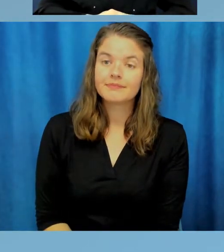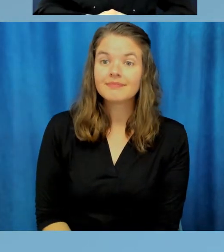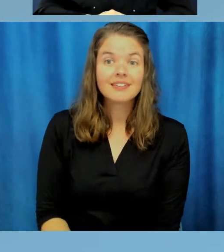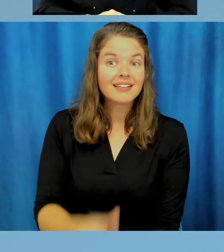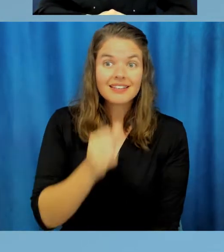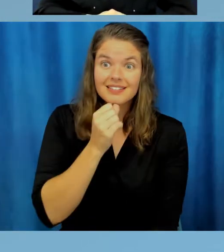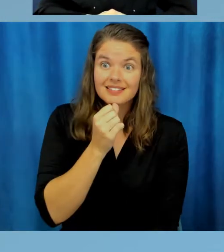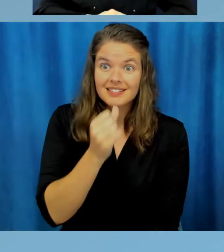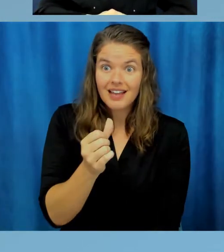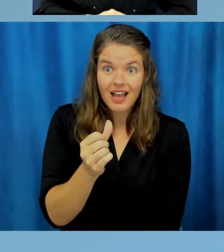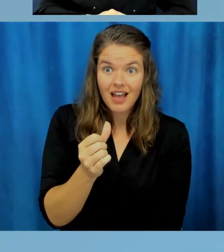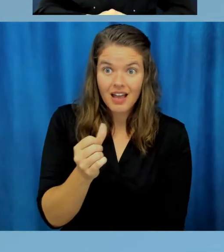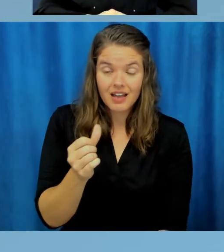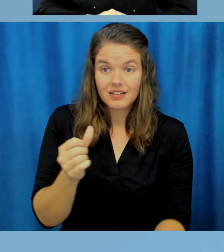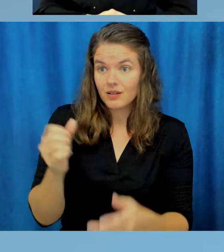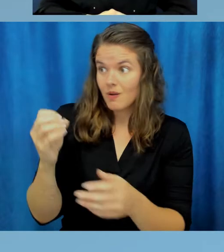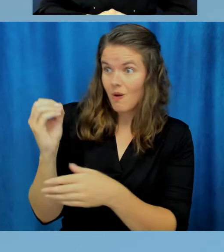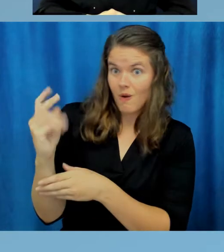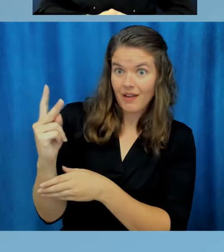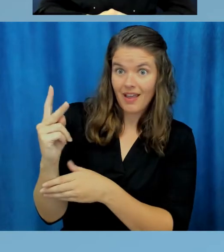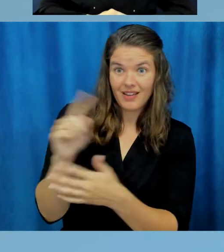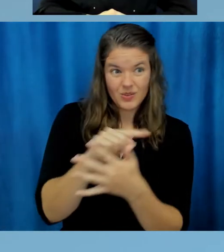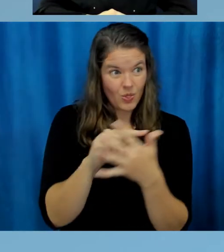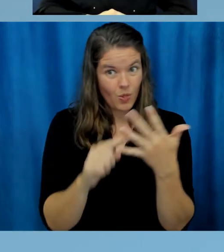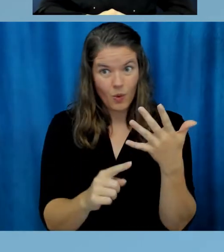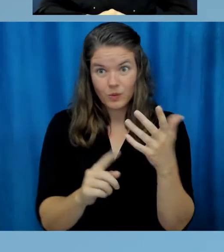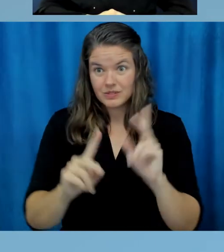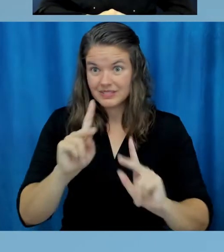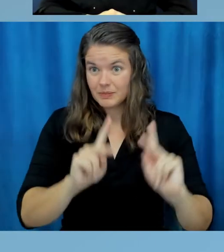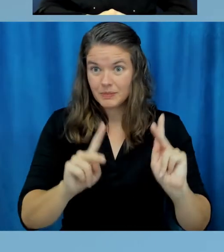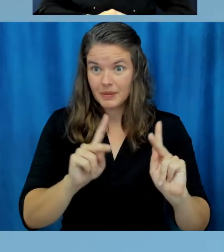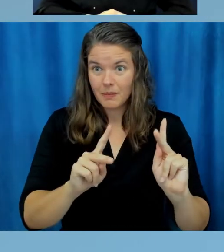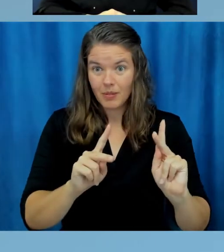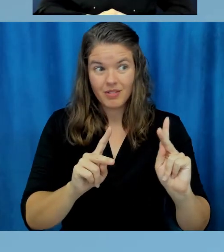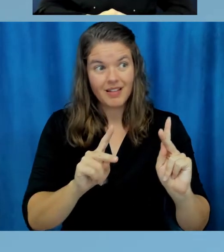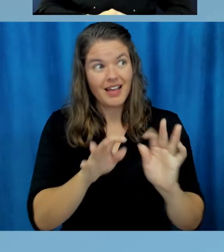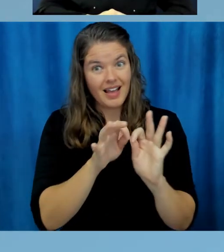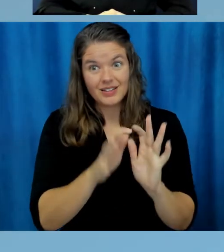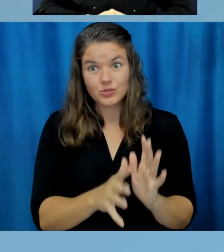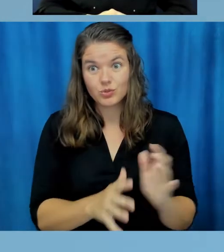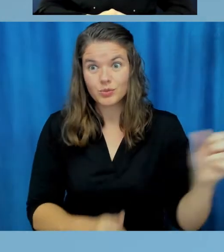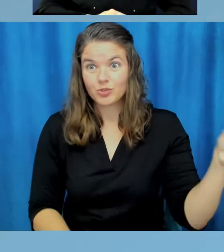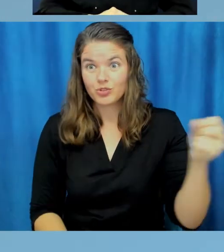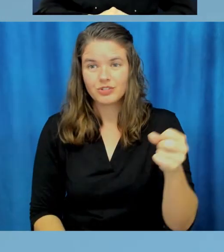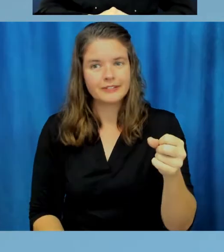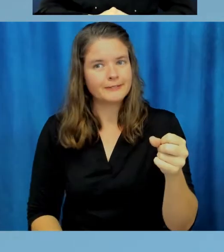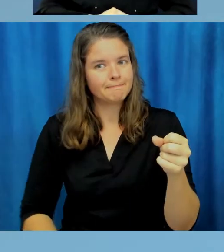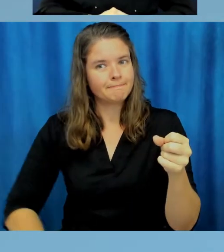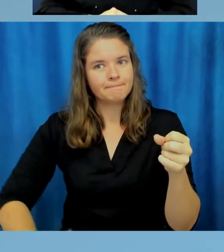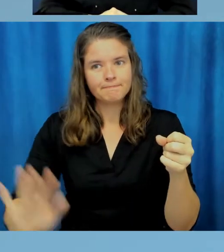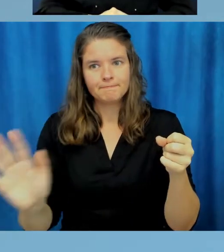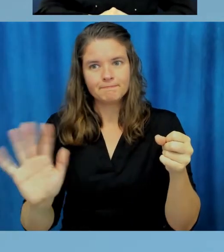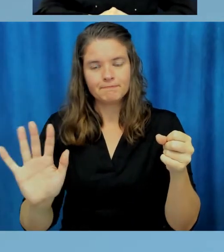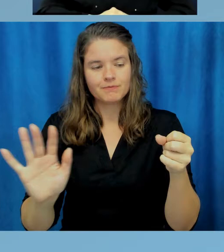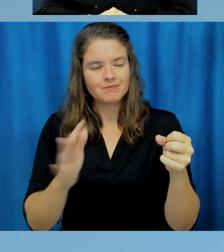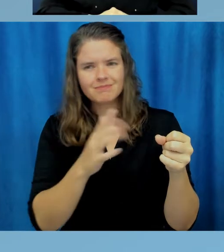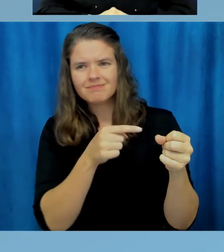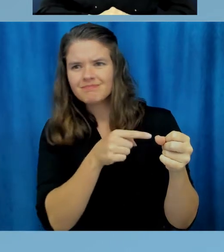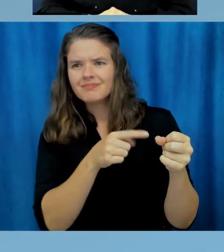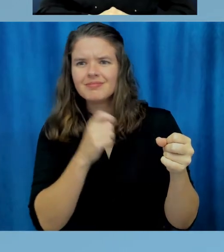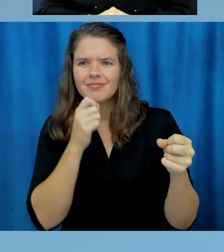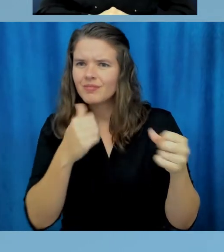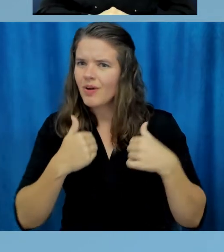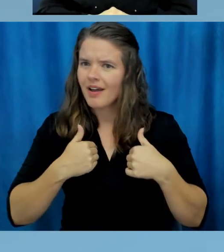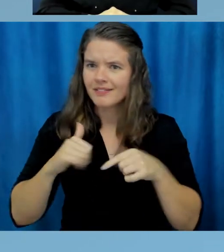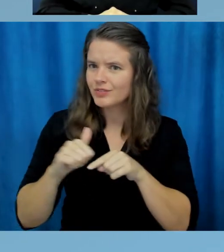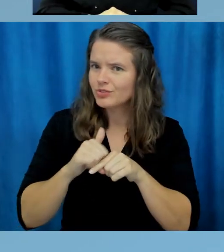It's not okay to use those types of individuals as interpreters. They do not have